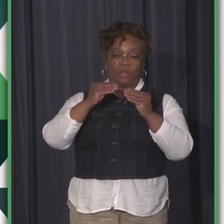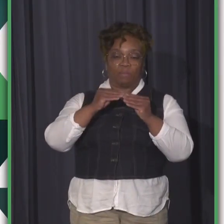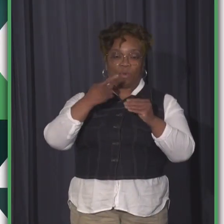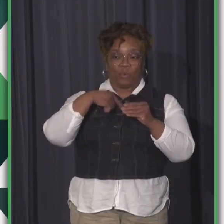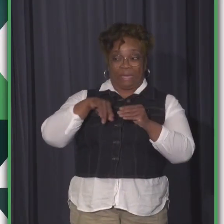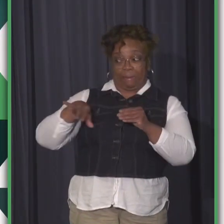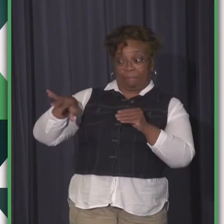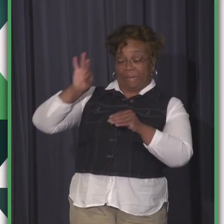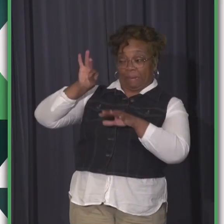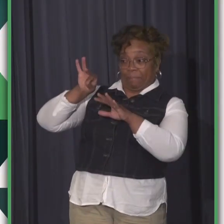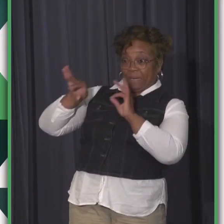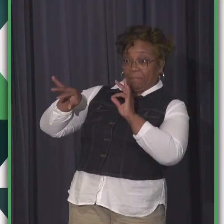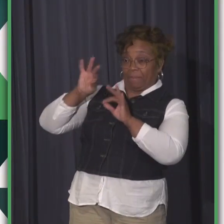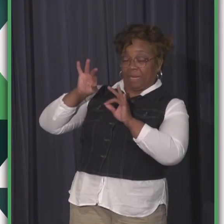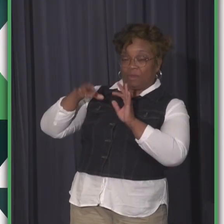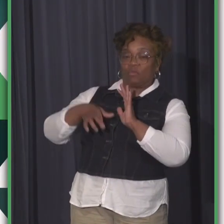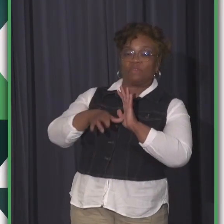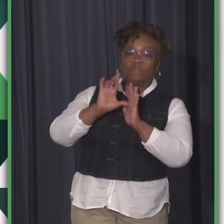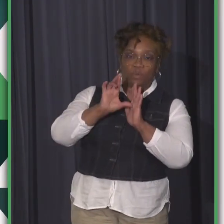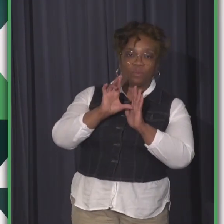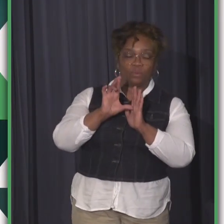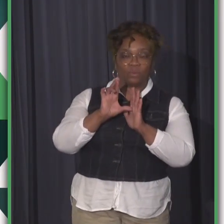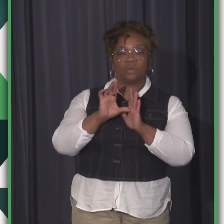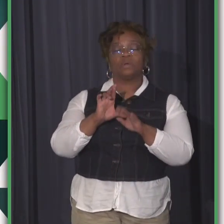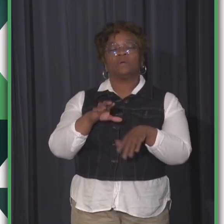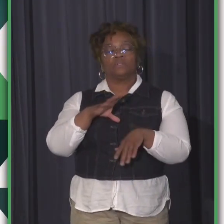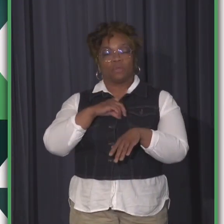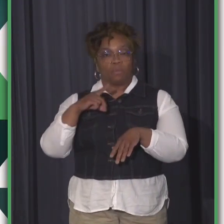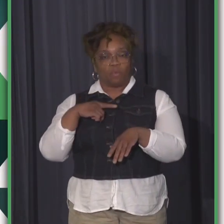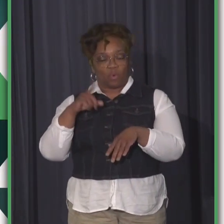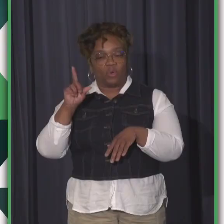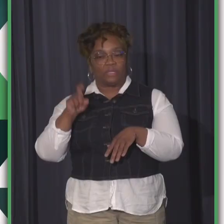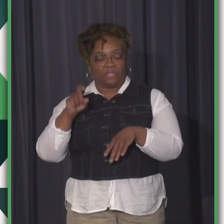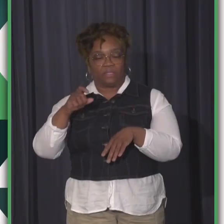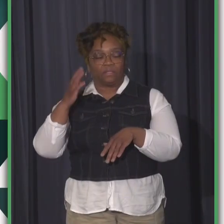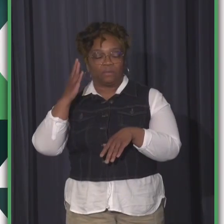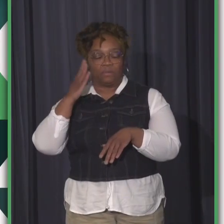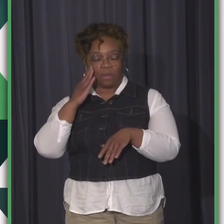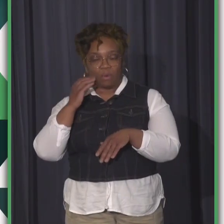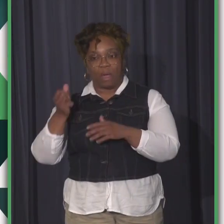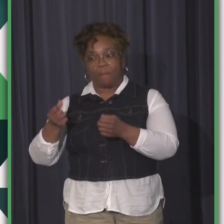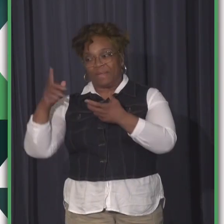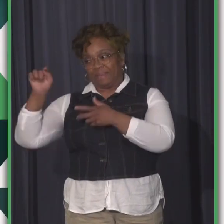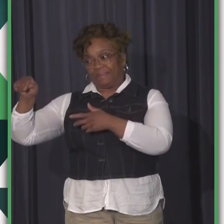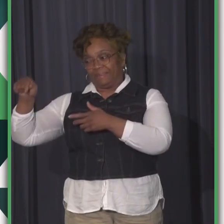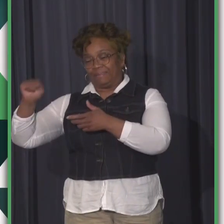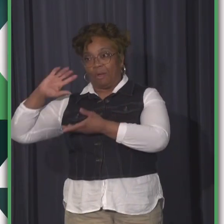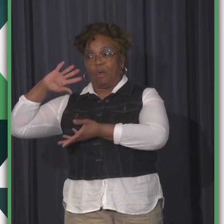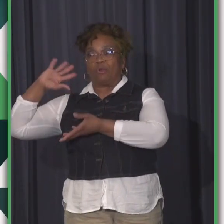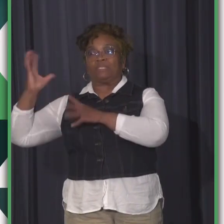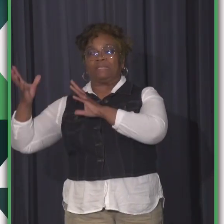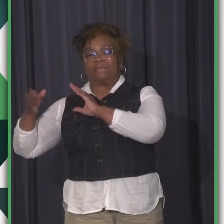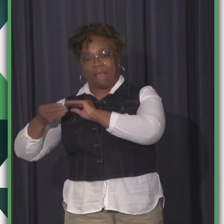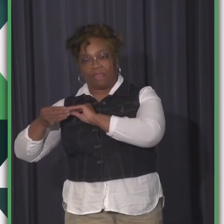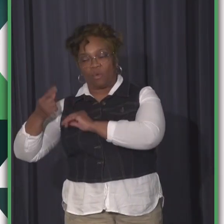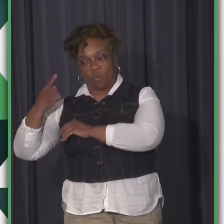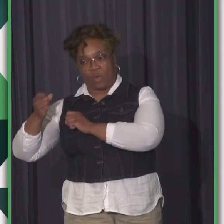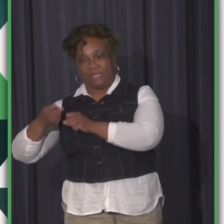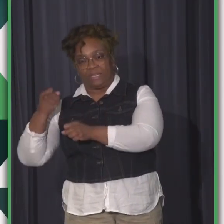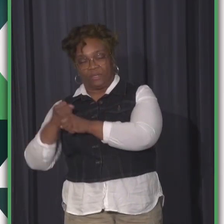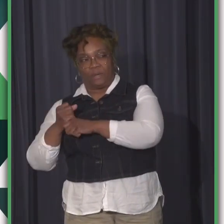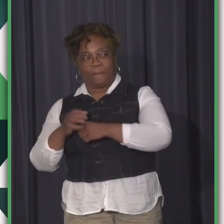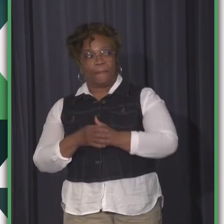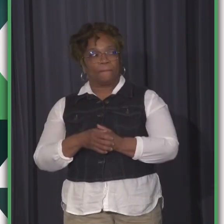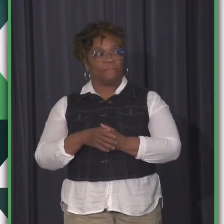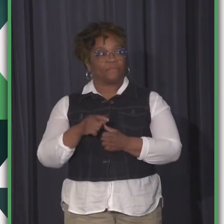board understands what percentage of the total number is we're actually laying eyes on. Is that correct, Dr. Martin? Yes, sir. I actually do